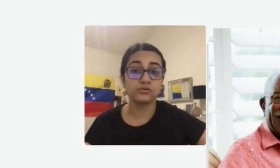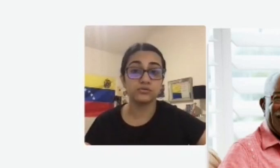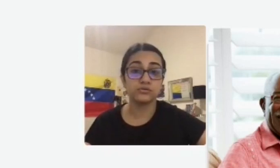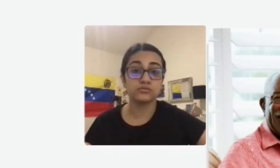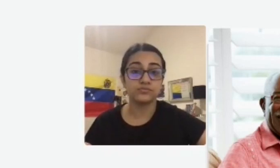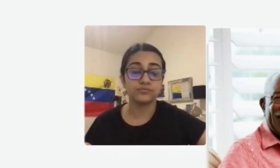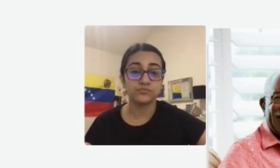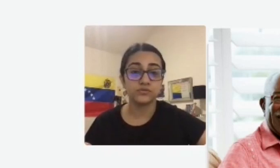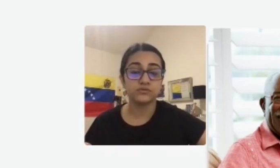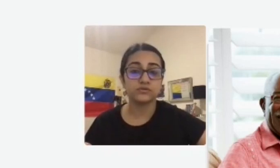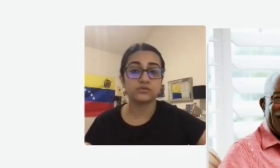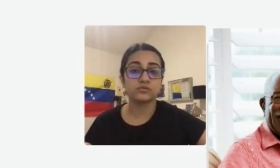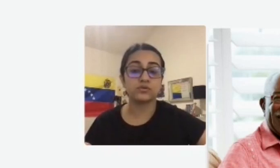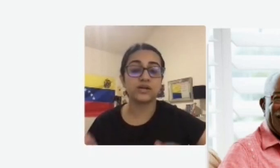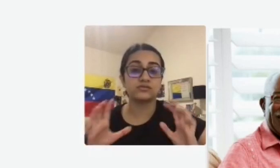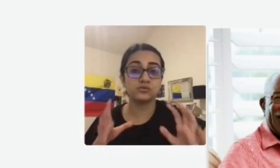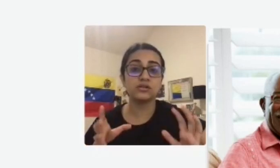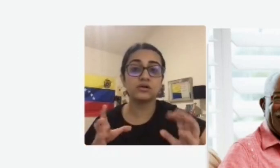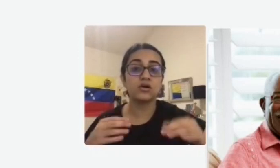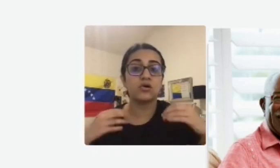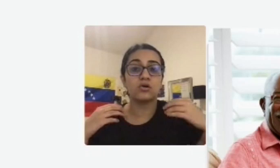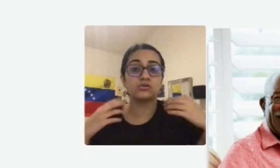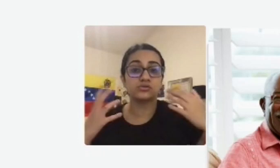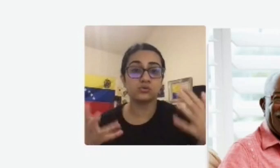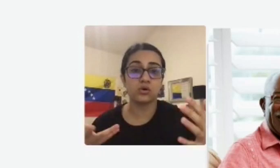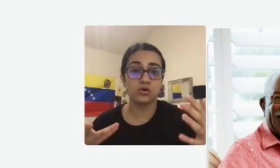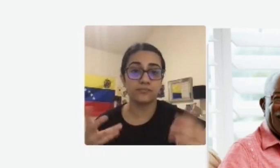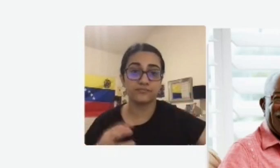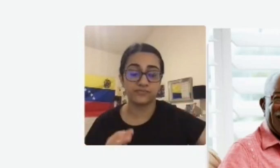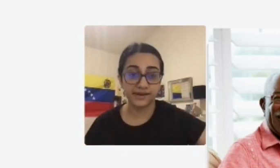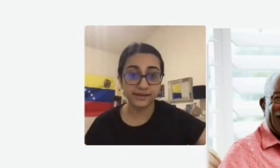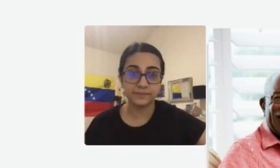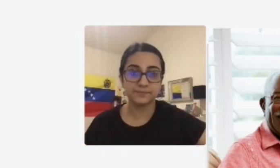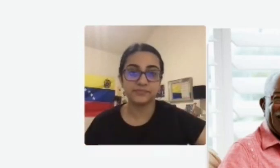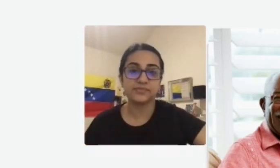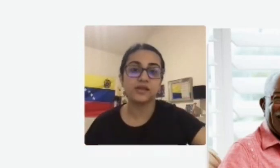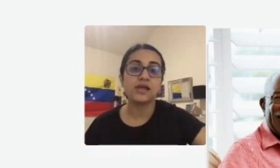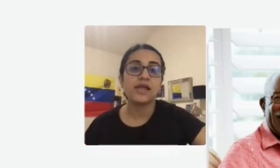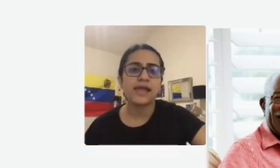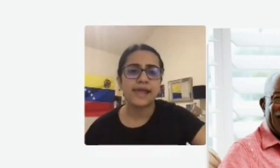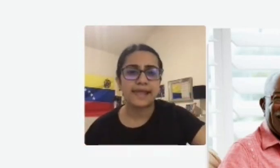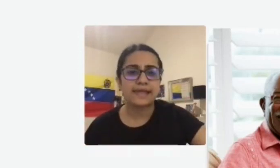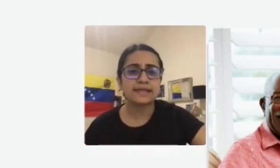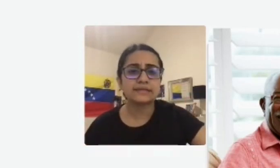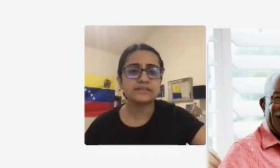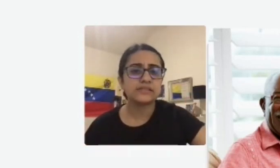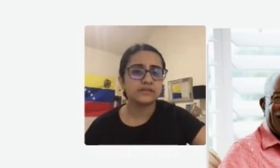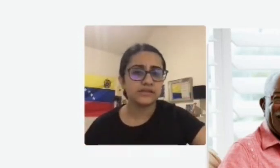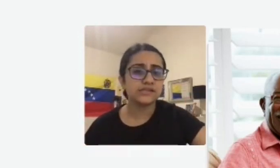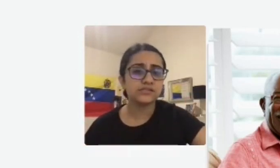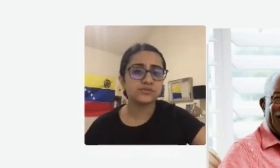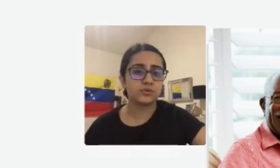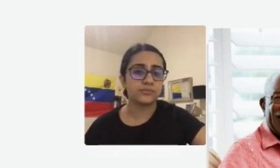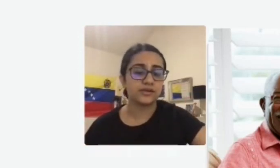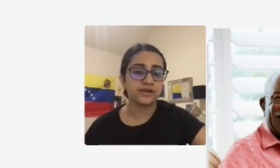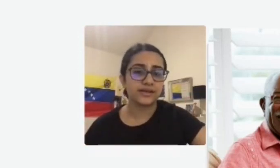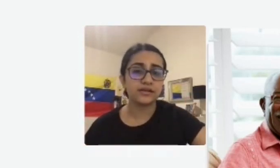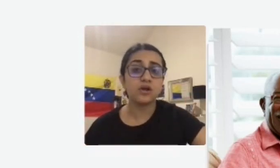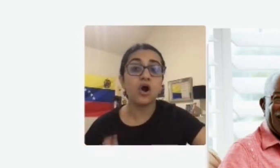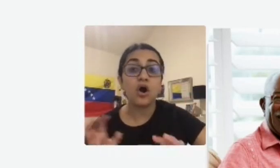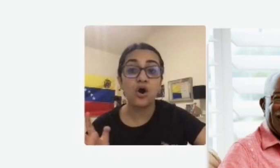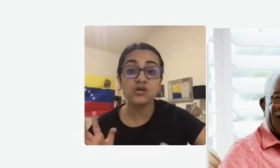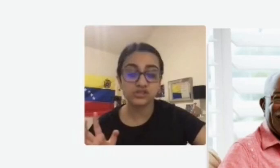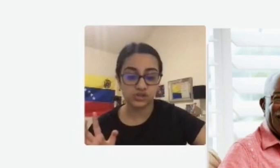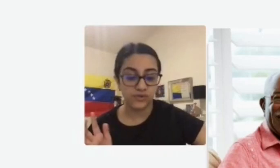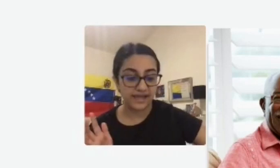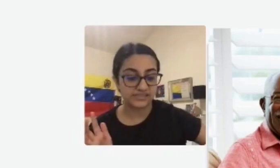dark blue. Un azul oscuro, right? And this woman right